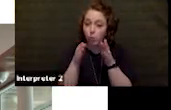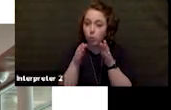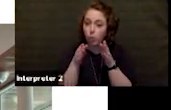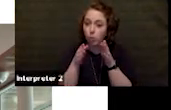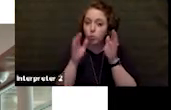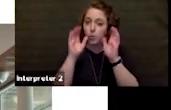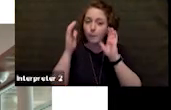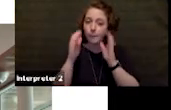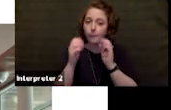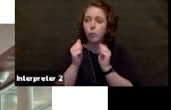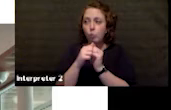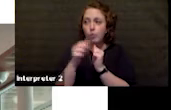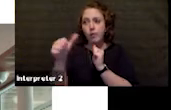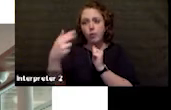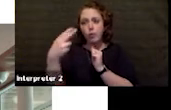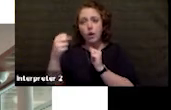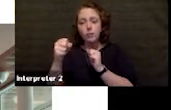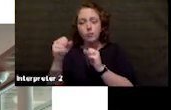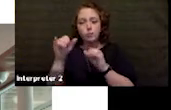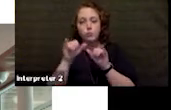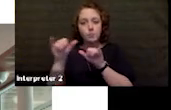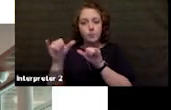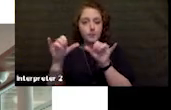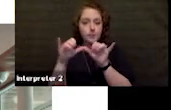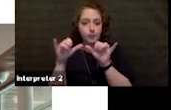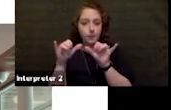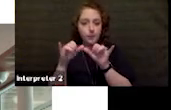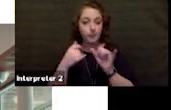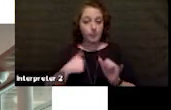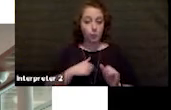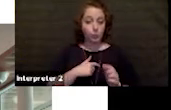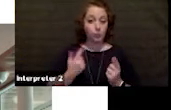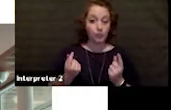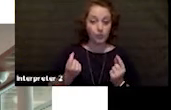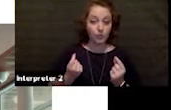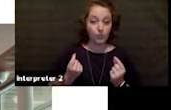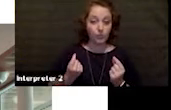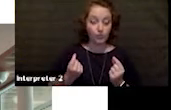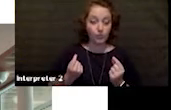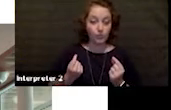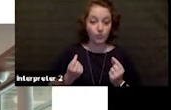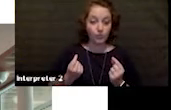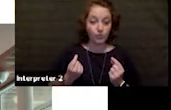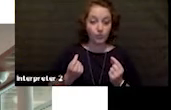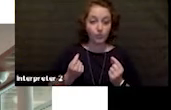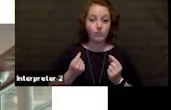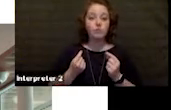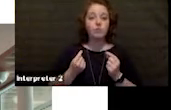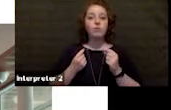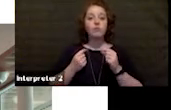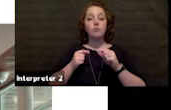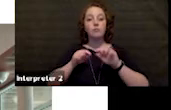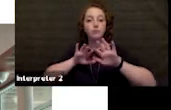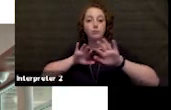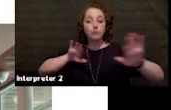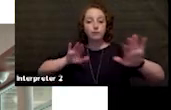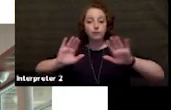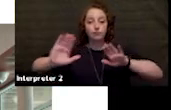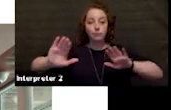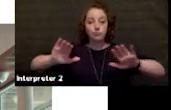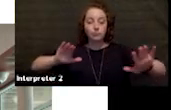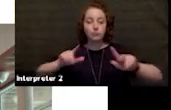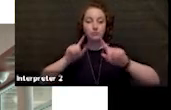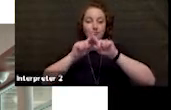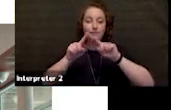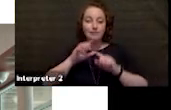students. One of the innovative things that we did in this building was to disperse dining. So there are a couple of other places